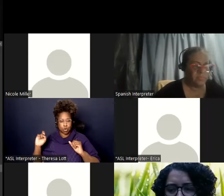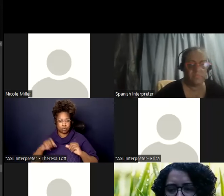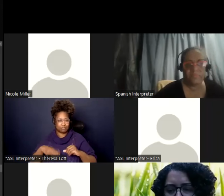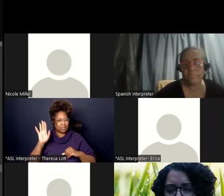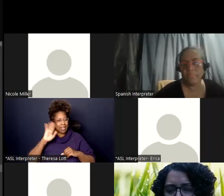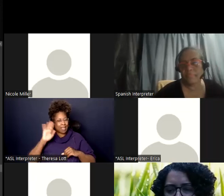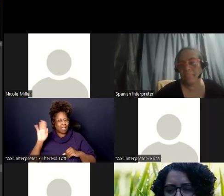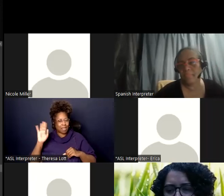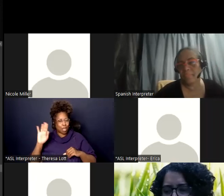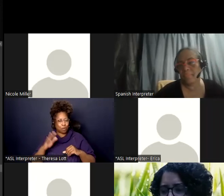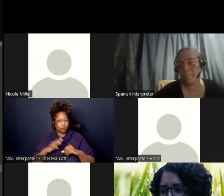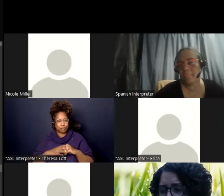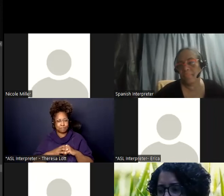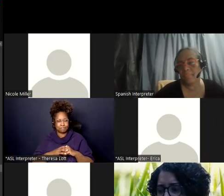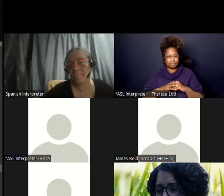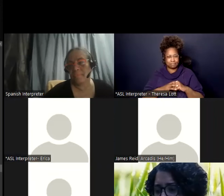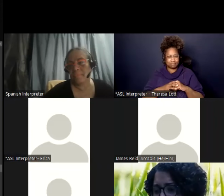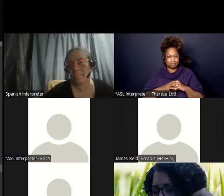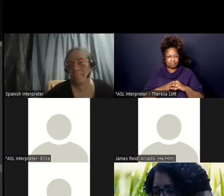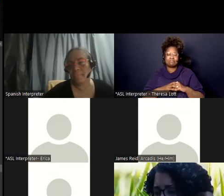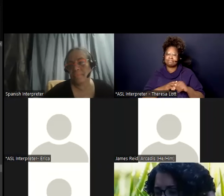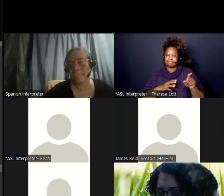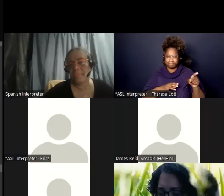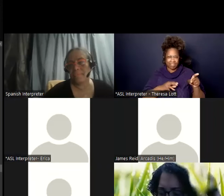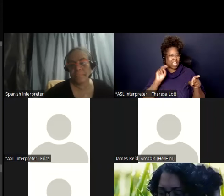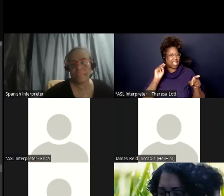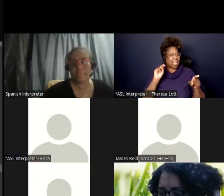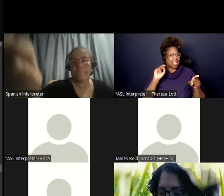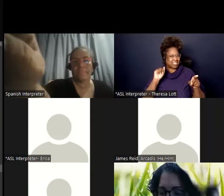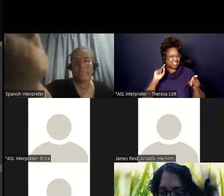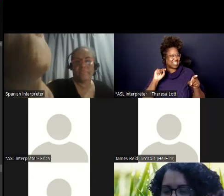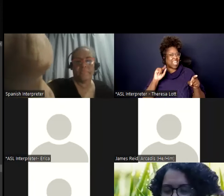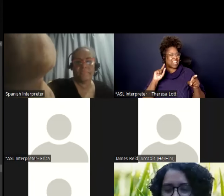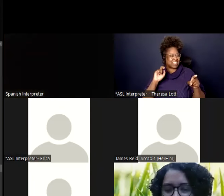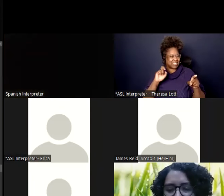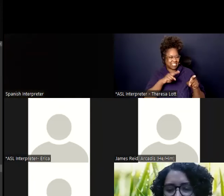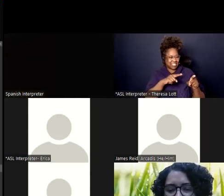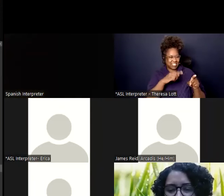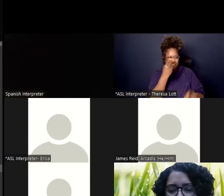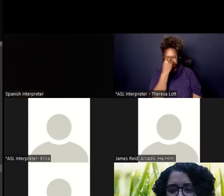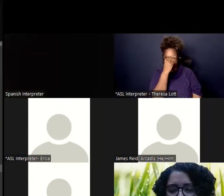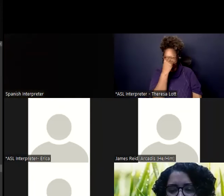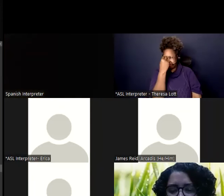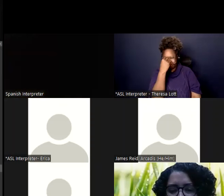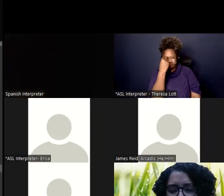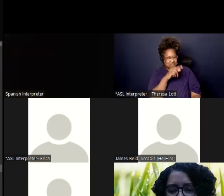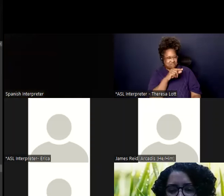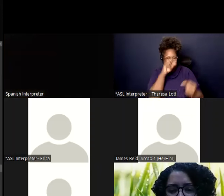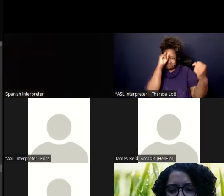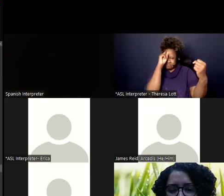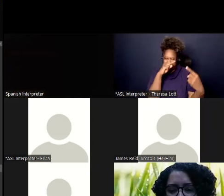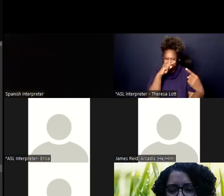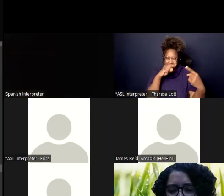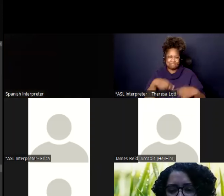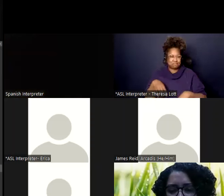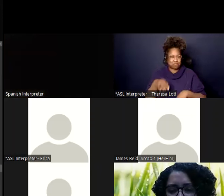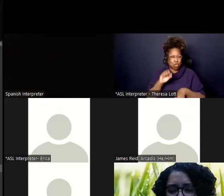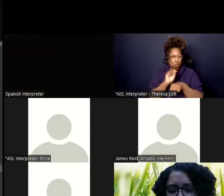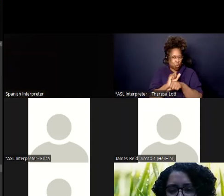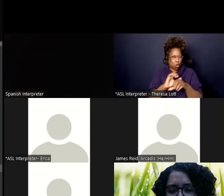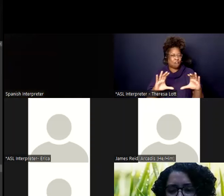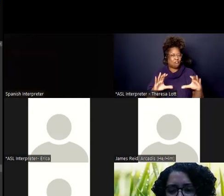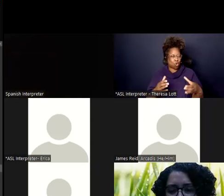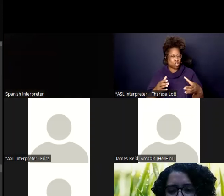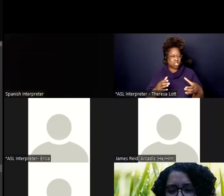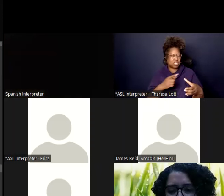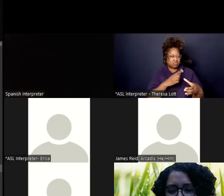Hello. I feel like Natalie read my mind there a little bit, because the workforce was definitely going to be one of the questions.